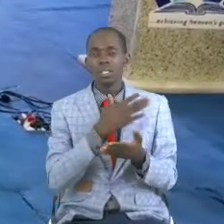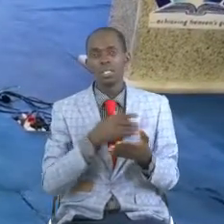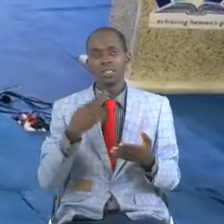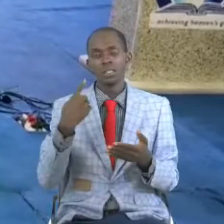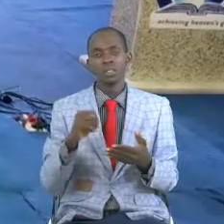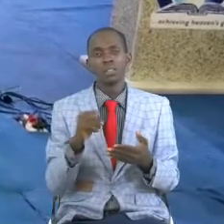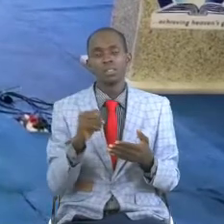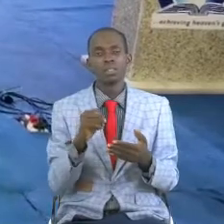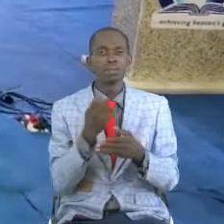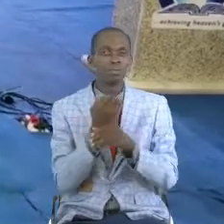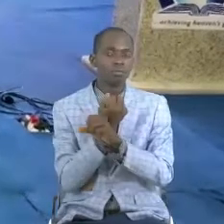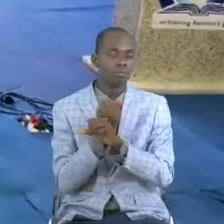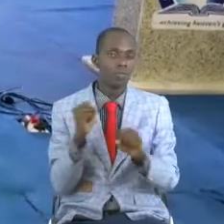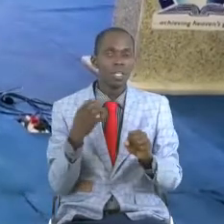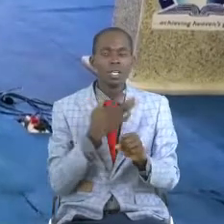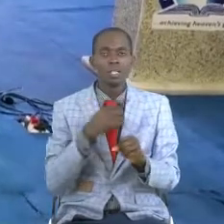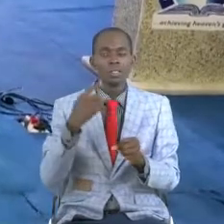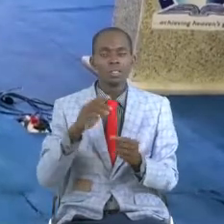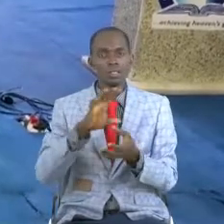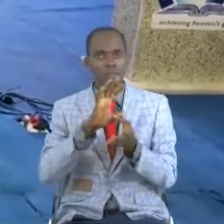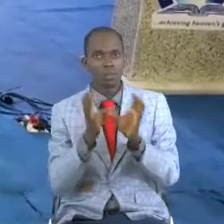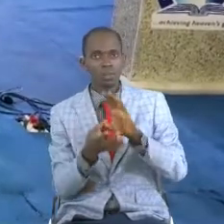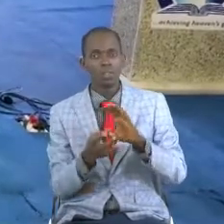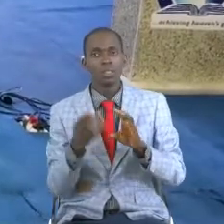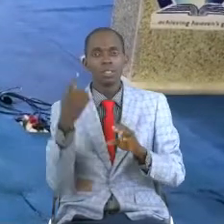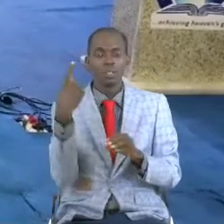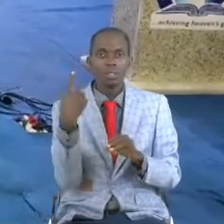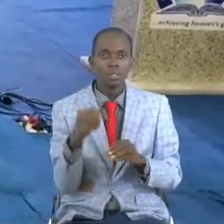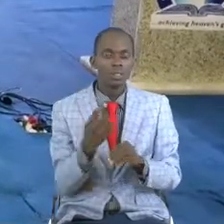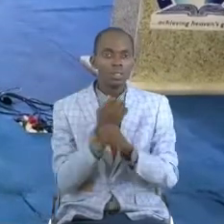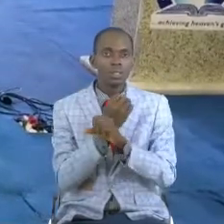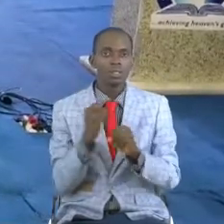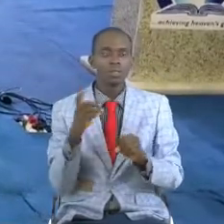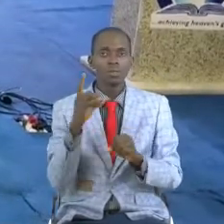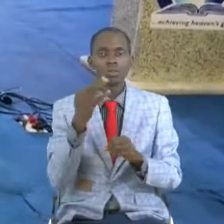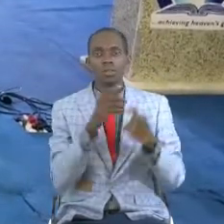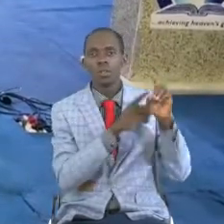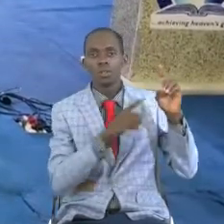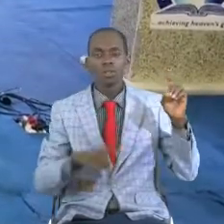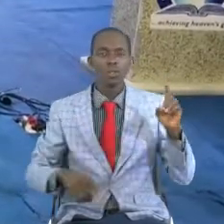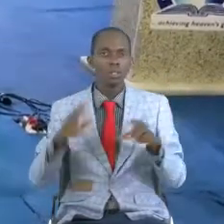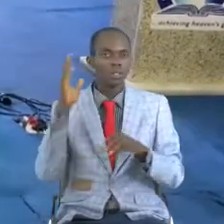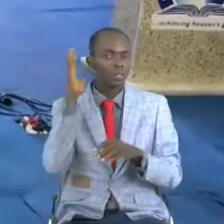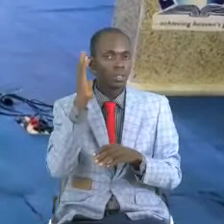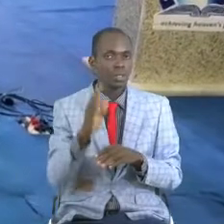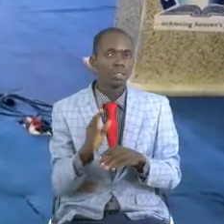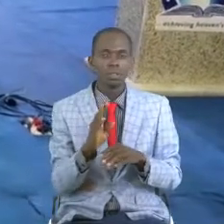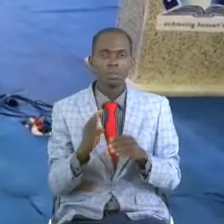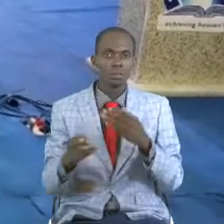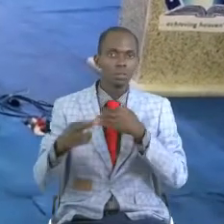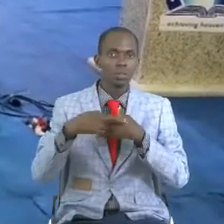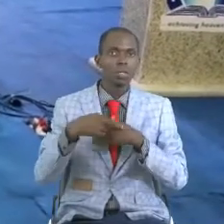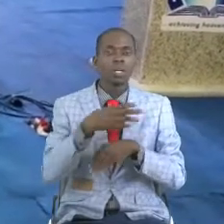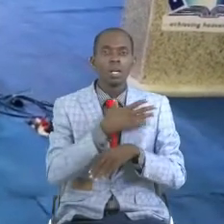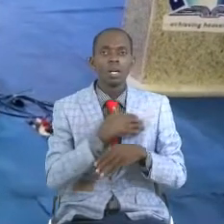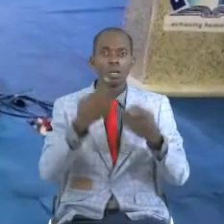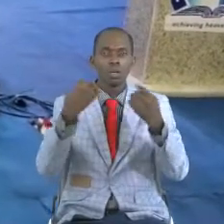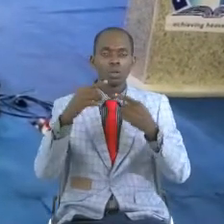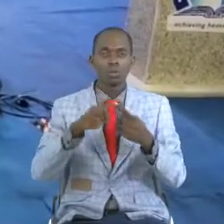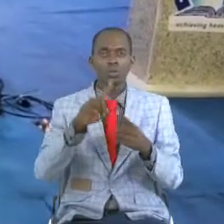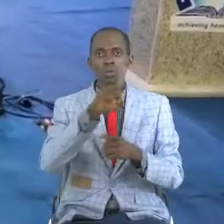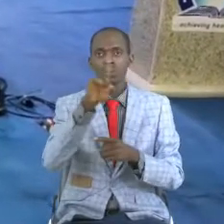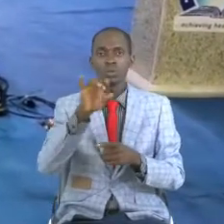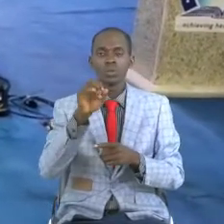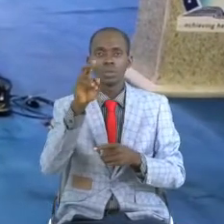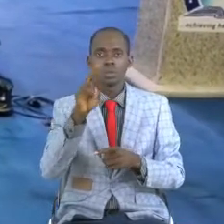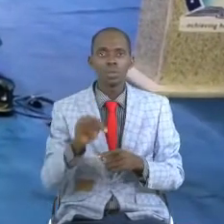the converted, the ransomed of the Lord shall return and come to Zion with songs